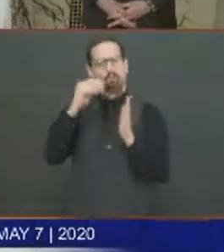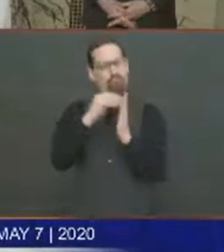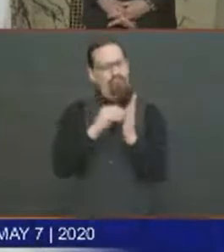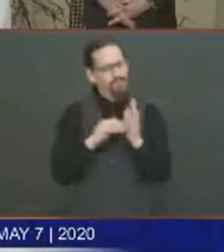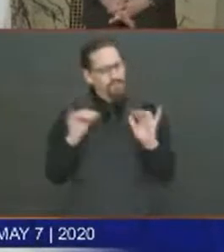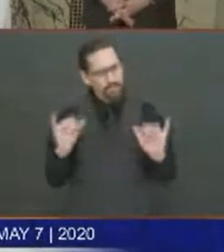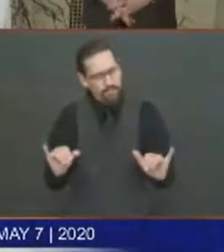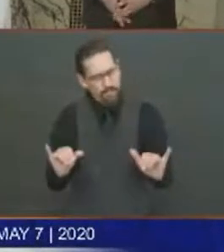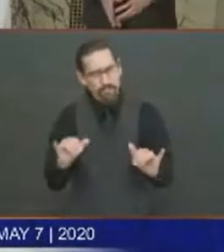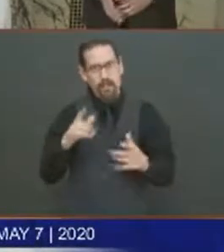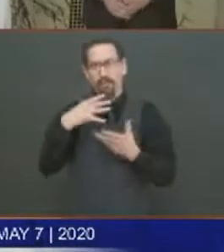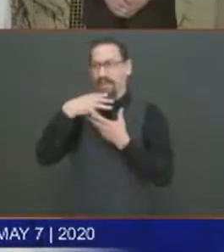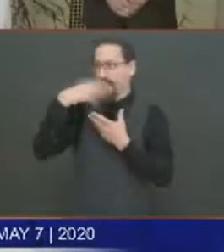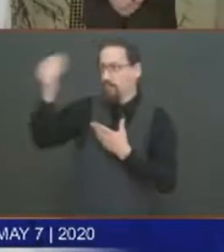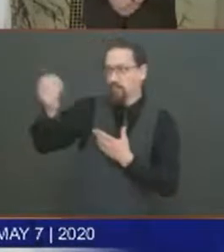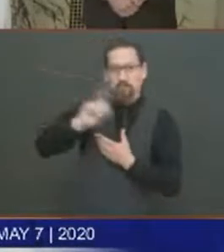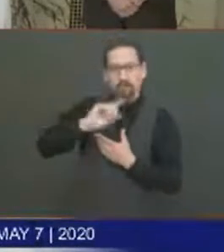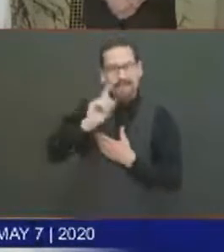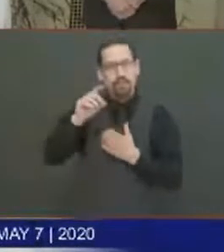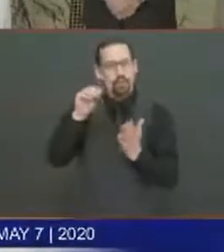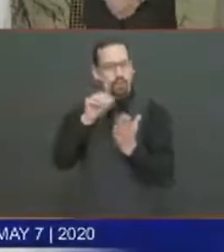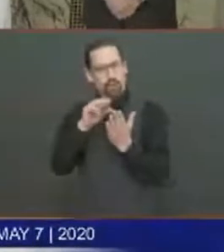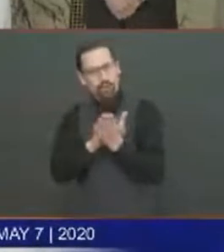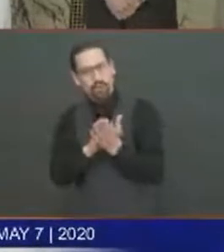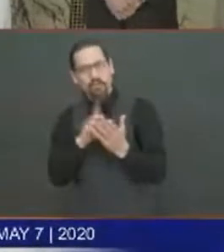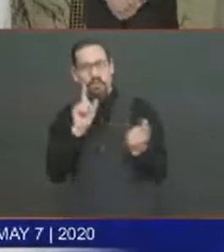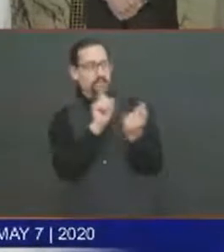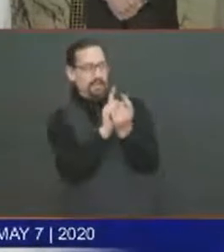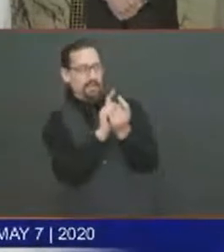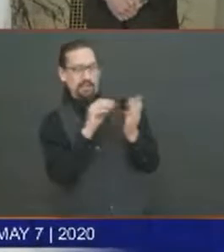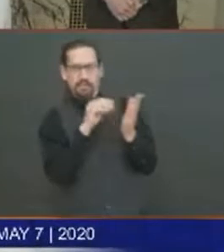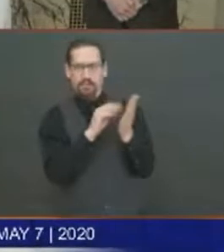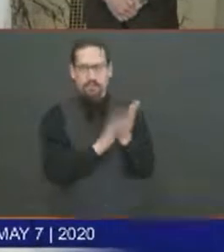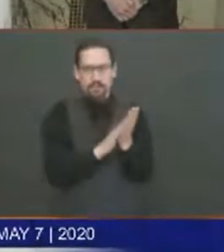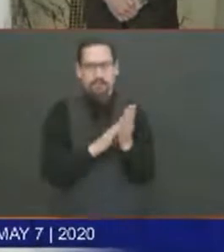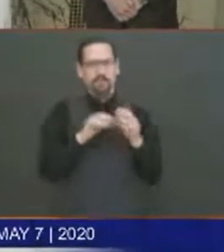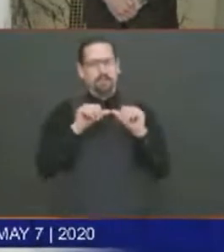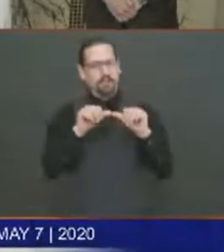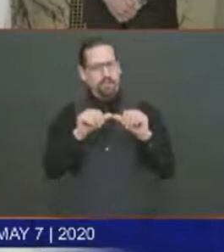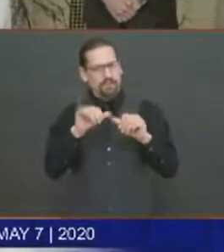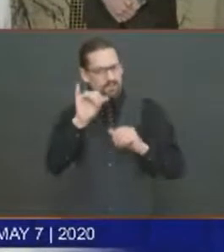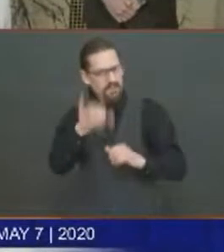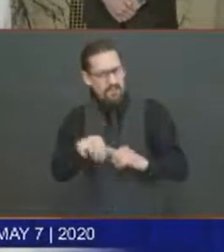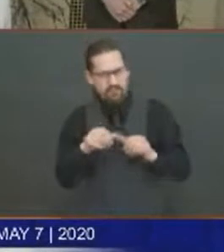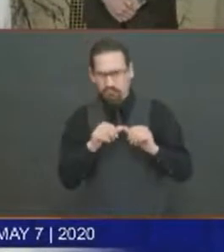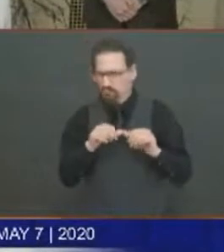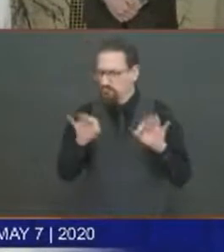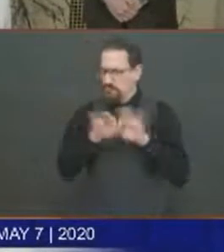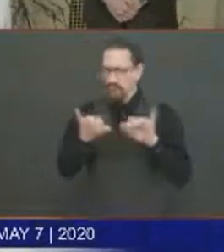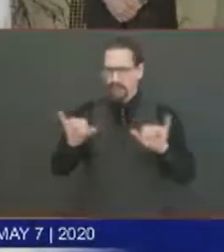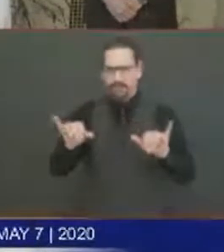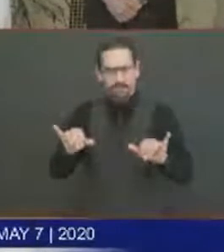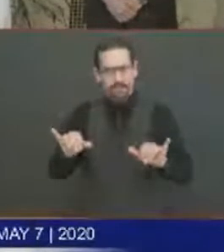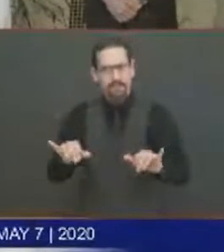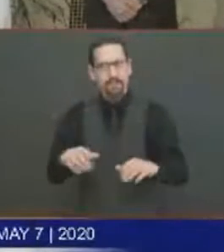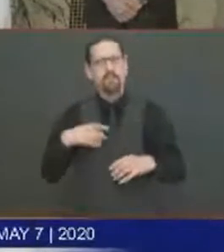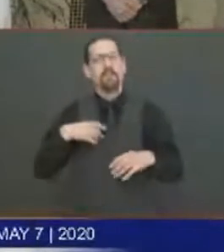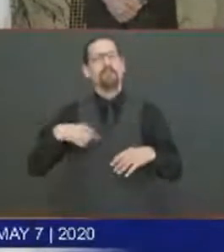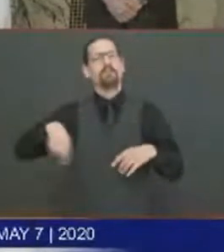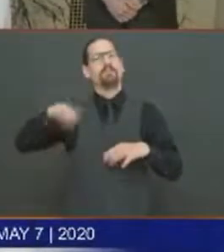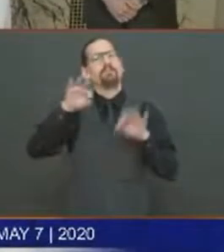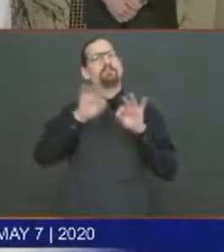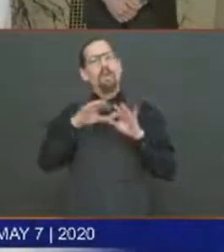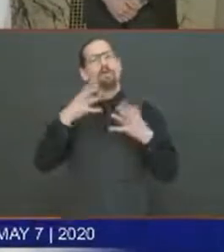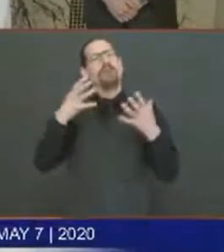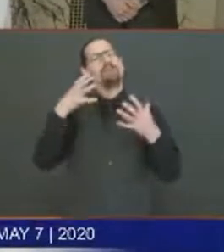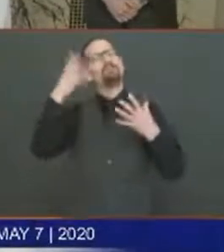your network small. And this is hard. You know, like we miss being with our family. We were without our family for Easter